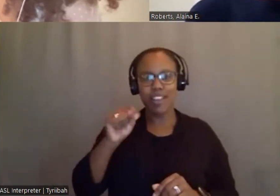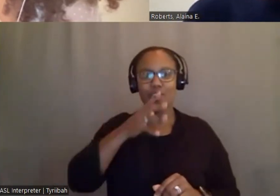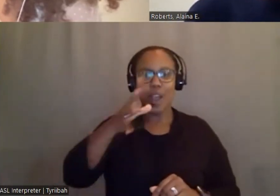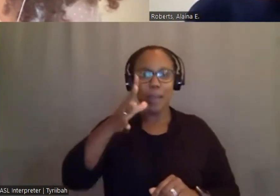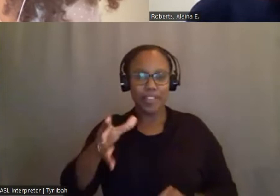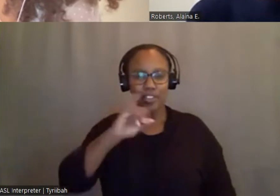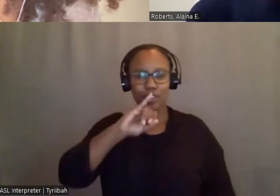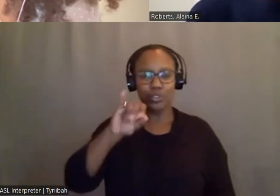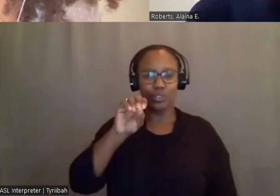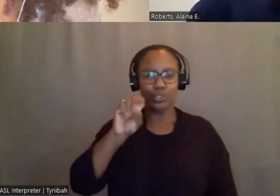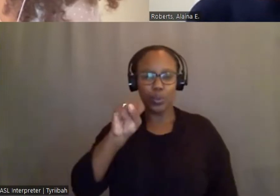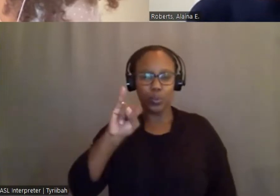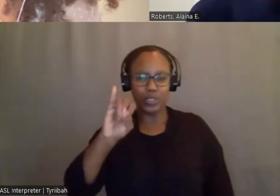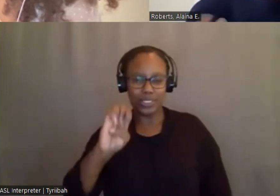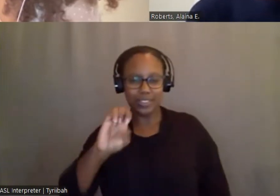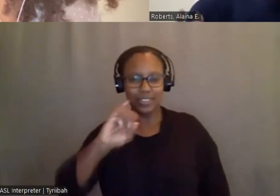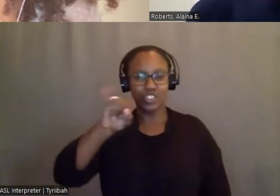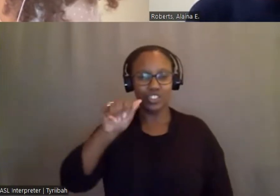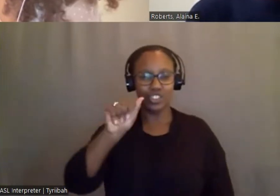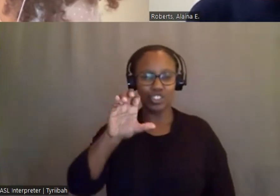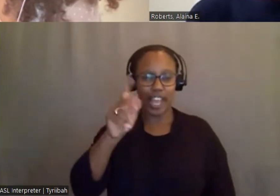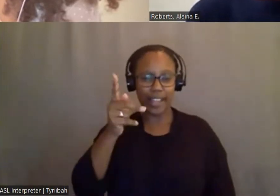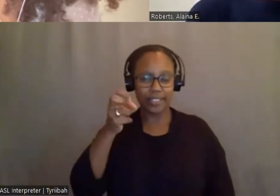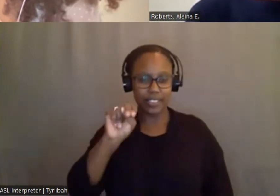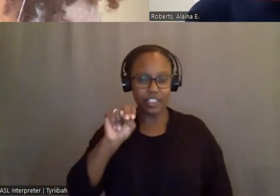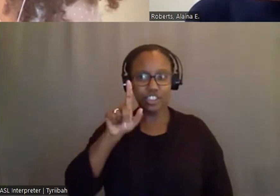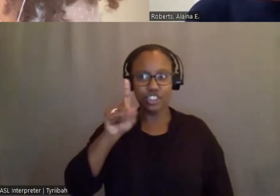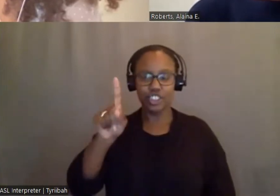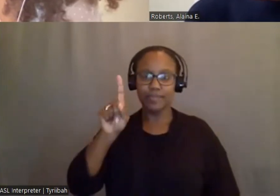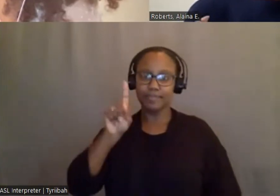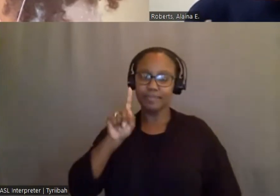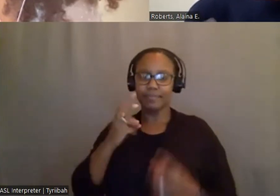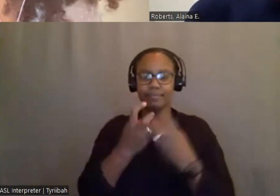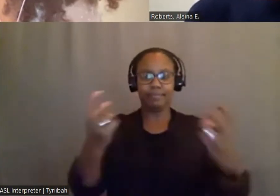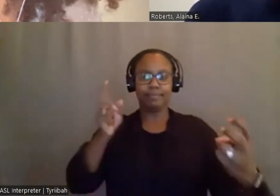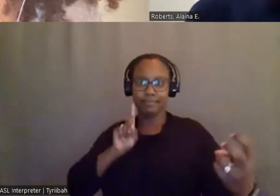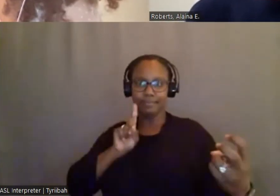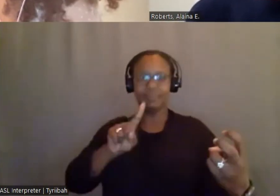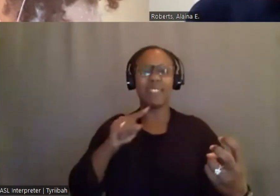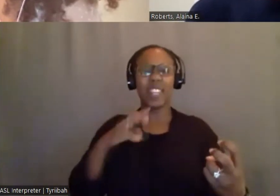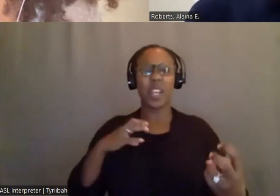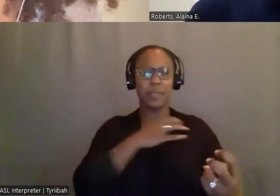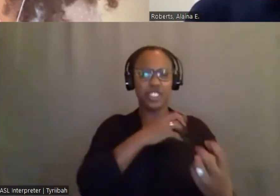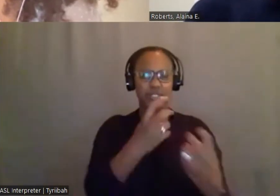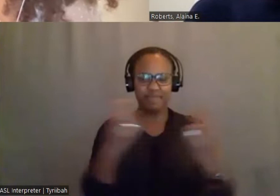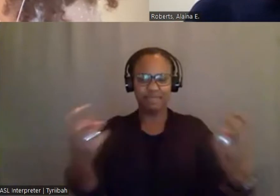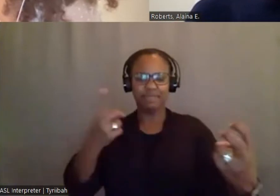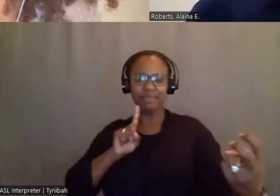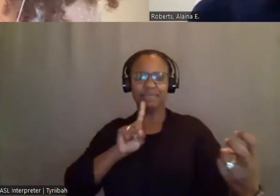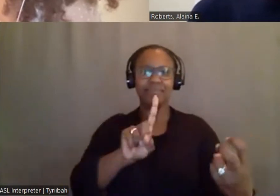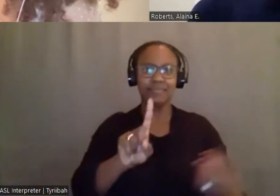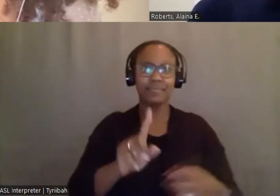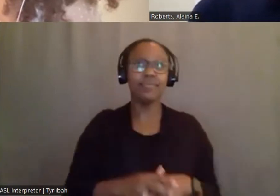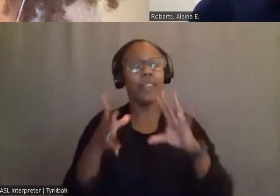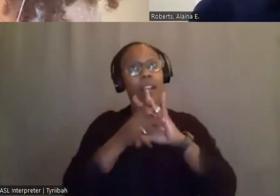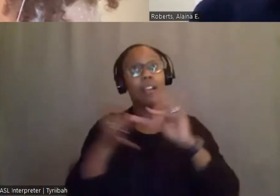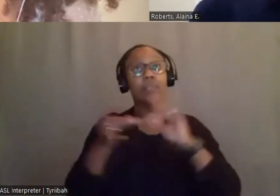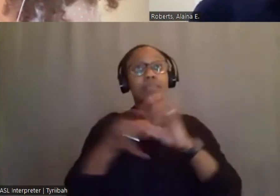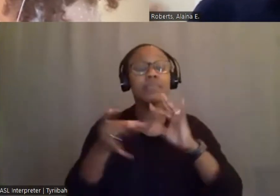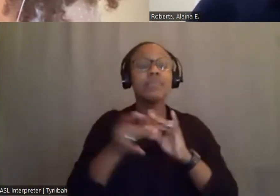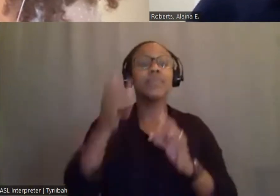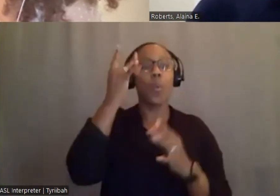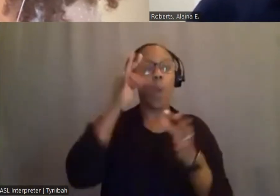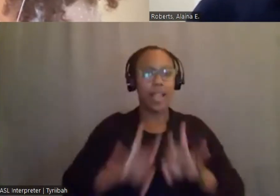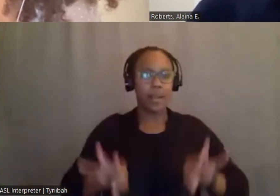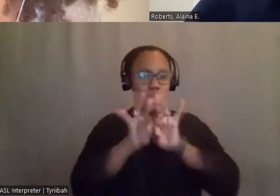commission, telling them essentially why it's important for her to get this land, like why she wants to stay in this community, even though she's